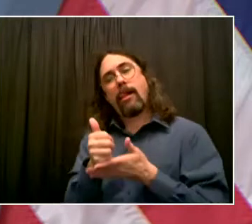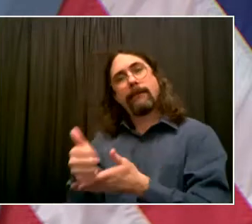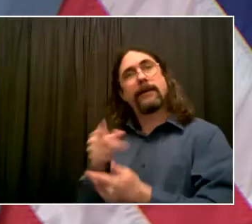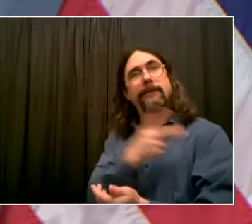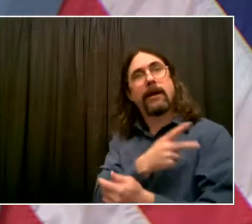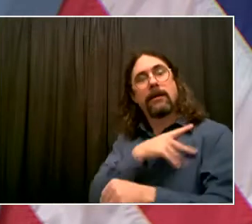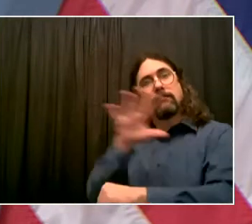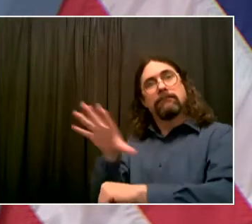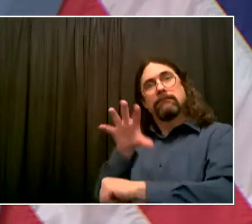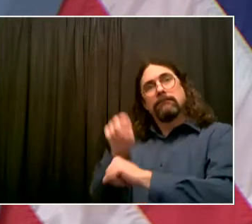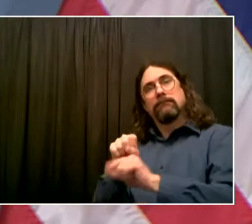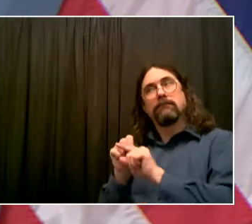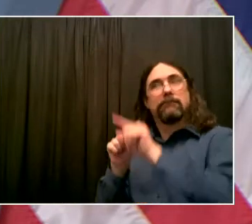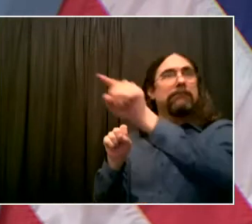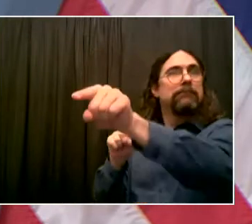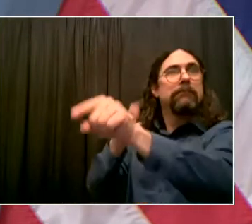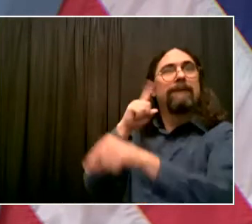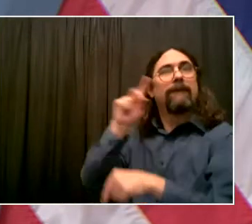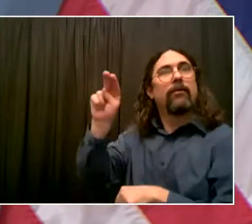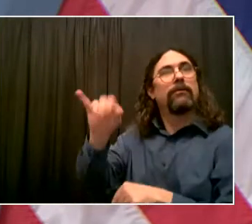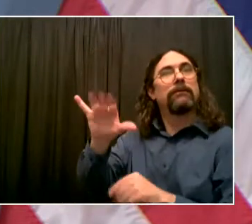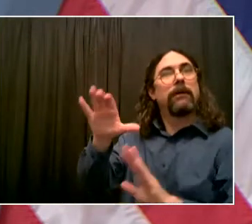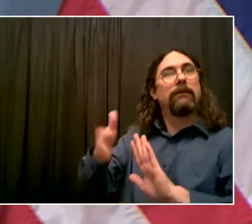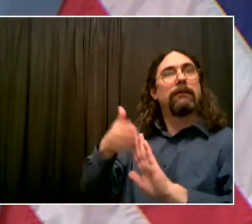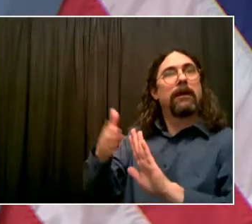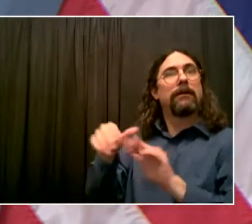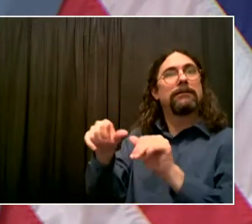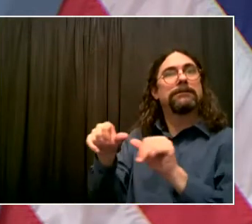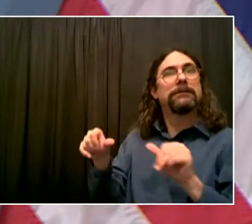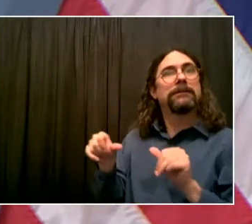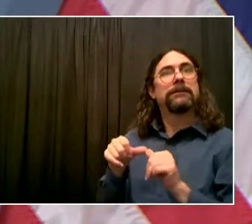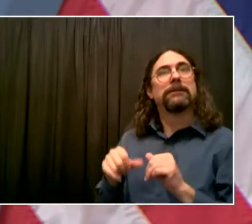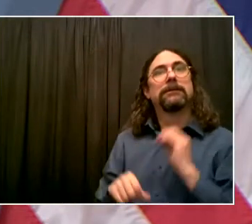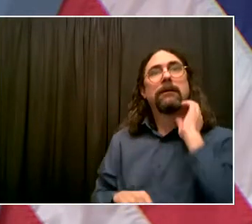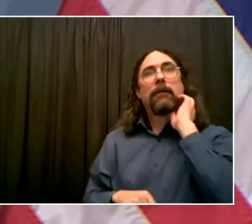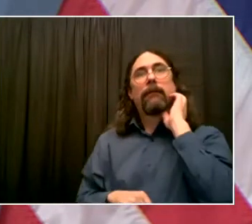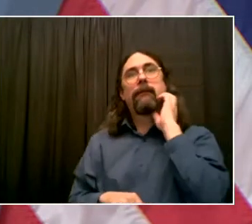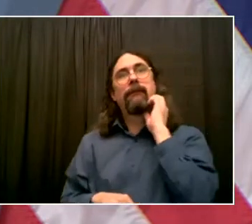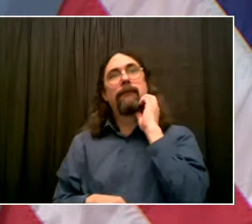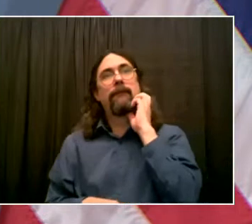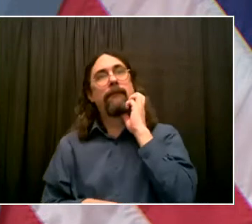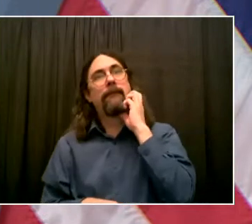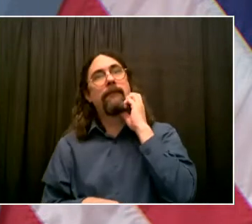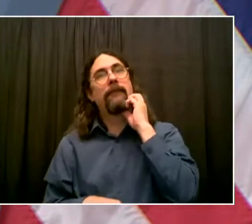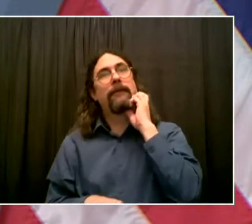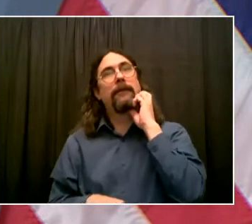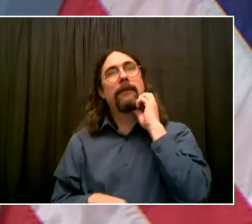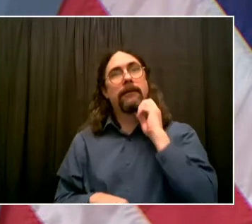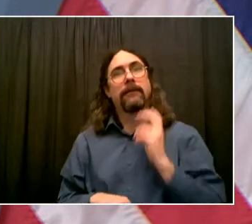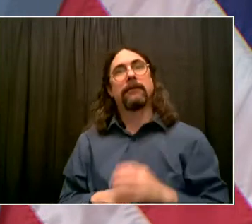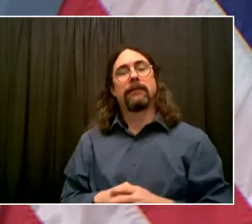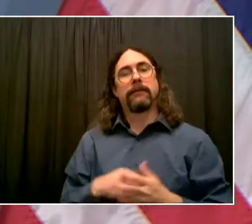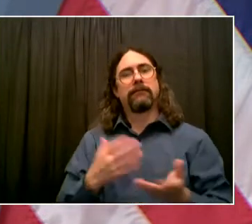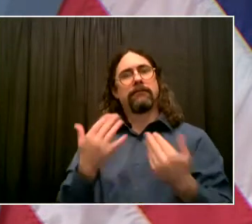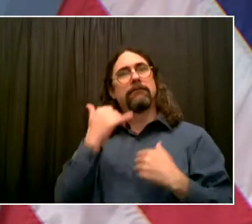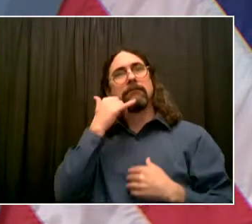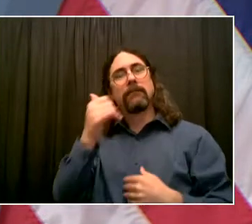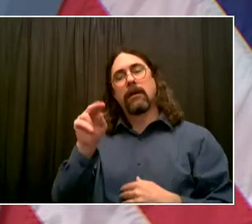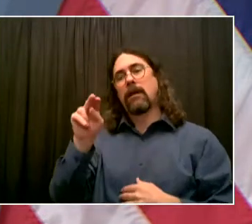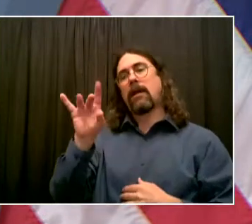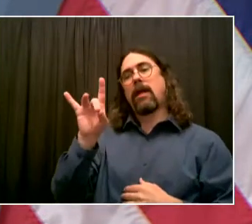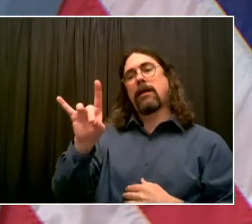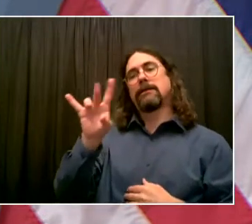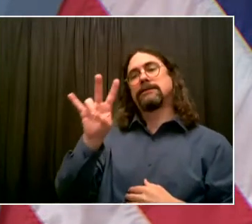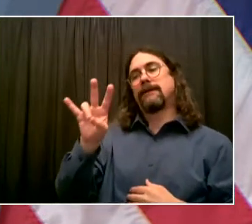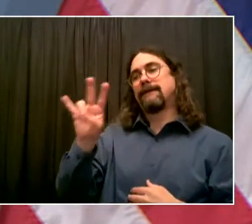877-VAX4NYC now includes an option when you just press 2 you'll get to an operator specifically